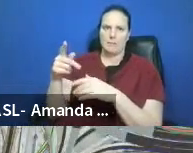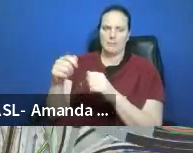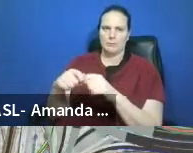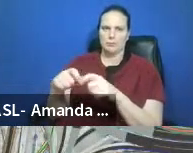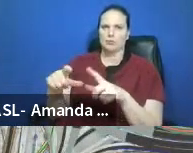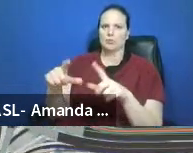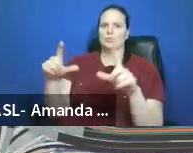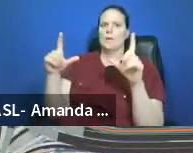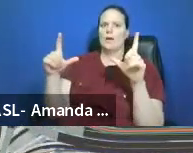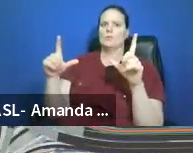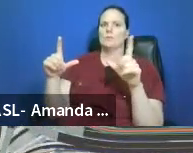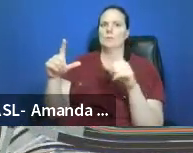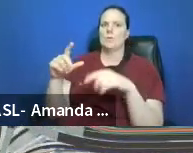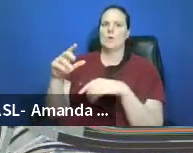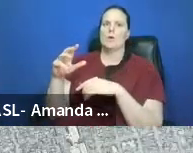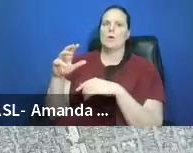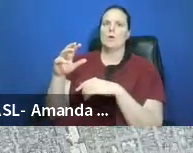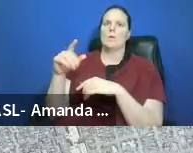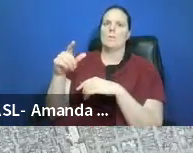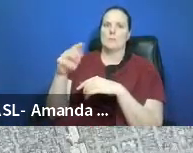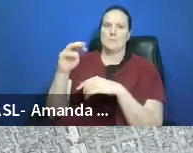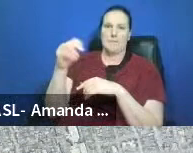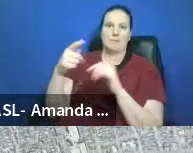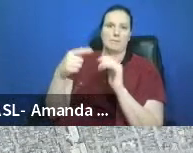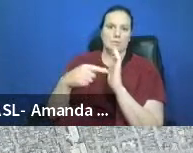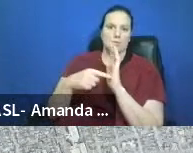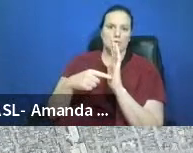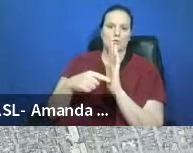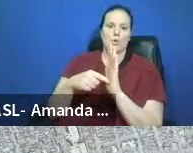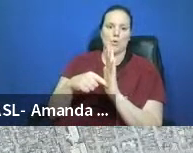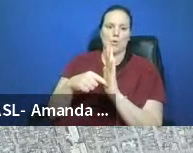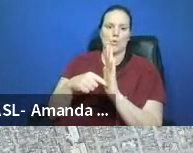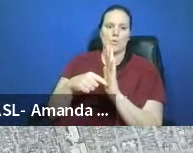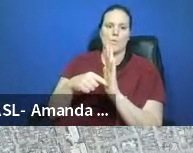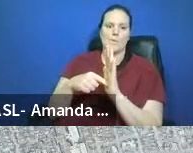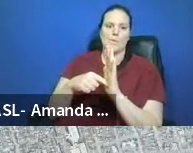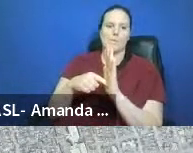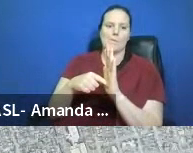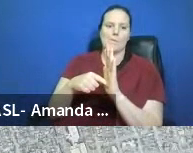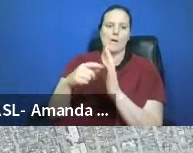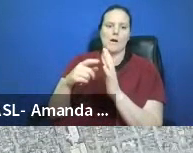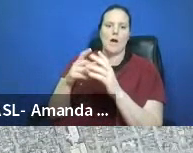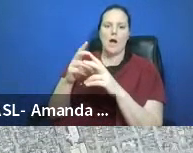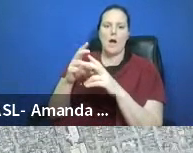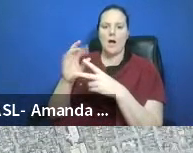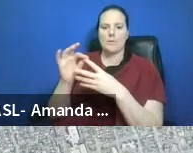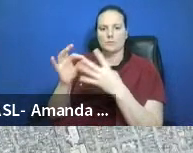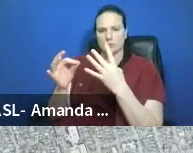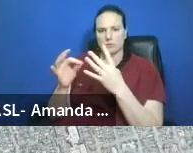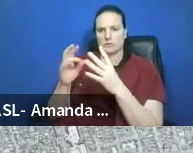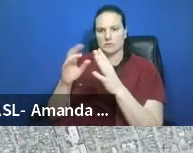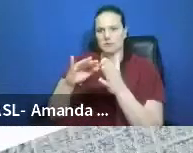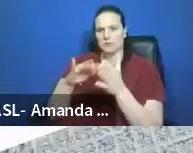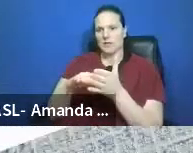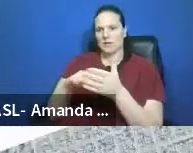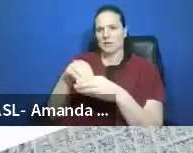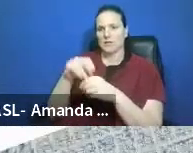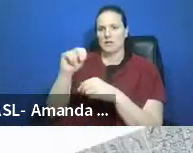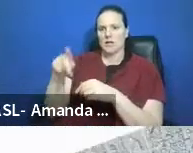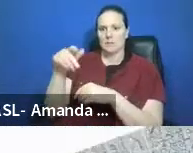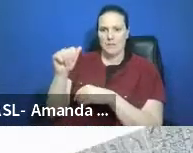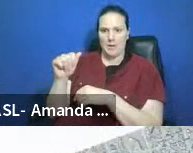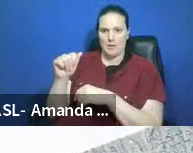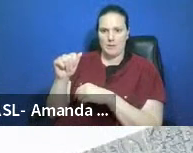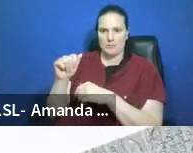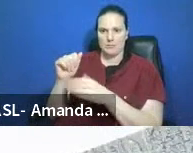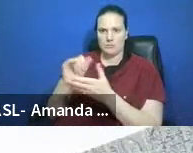bit, the roll maps reflect and show that there are options being studied within NEPA. The options